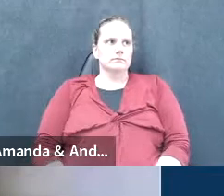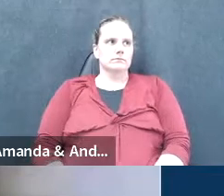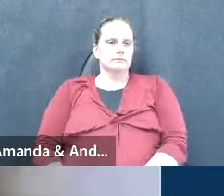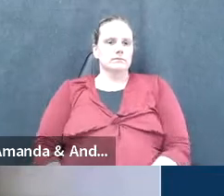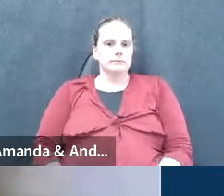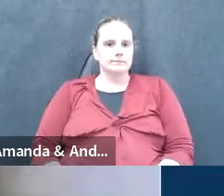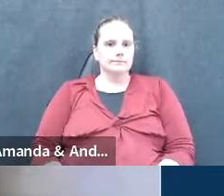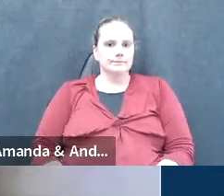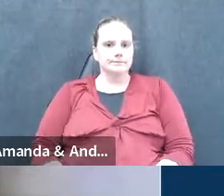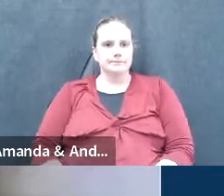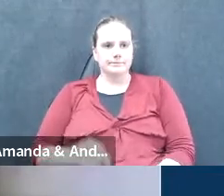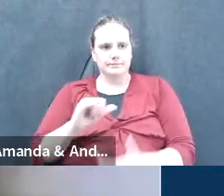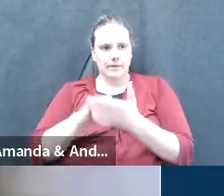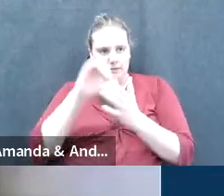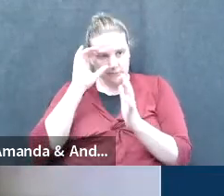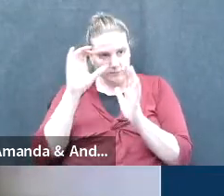That is a photo of